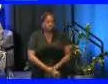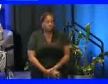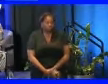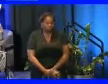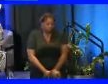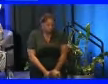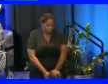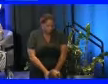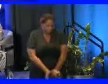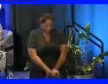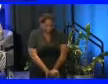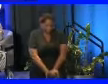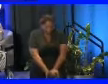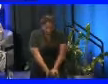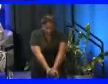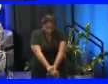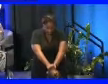like that.